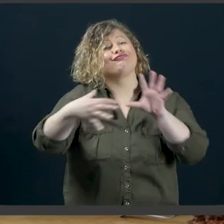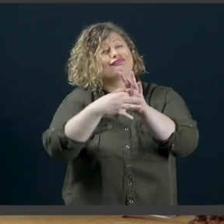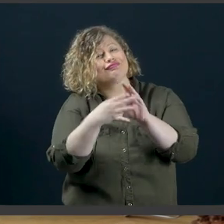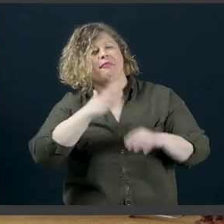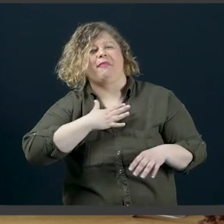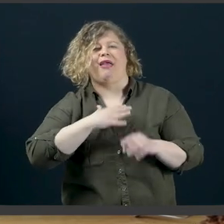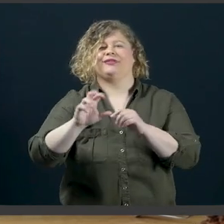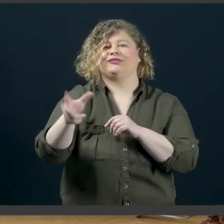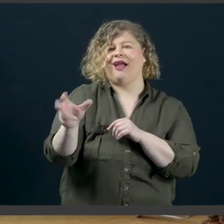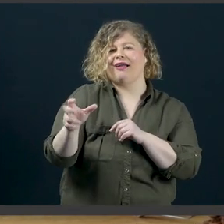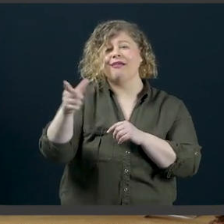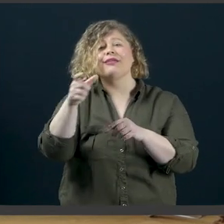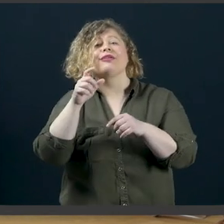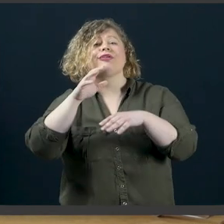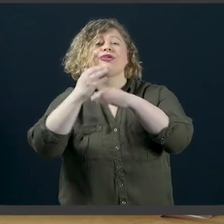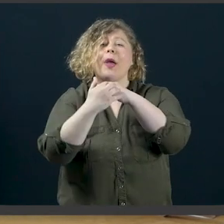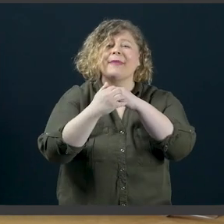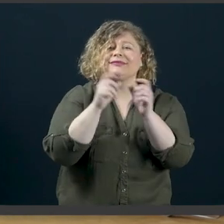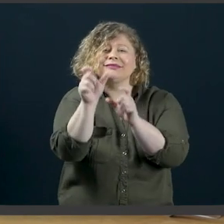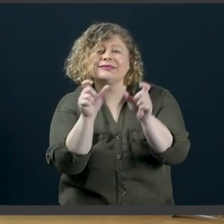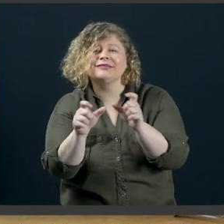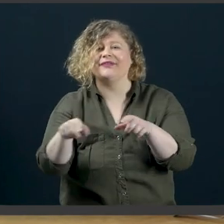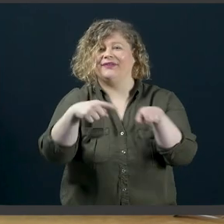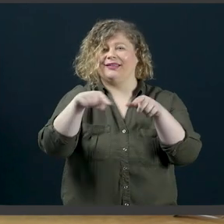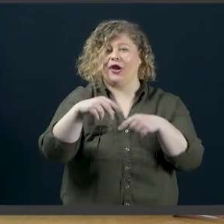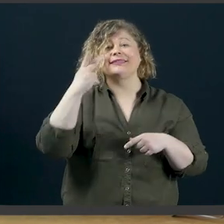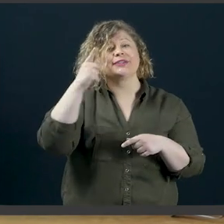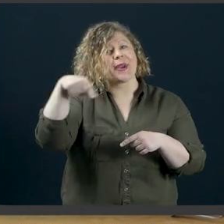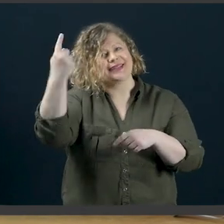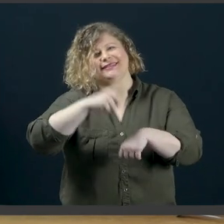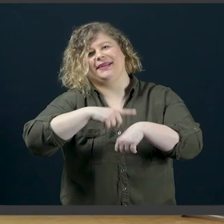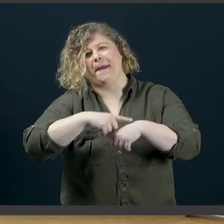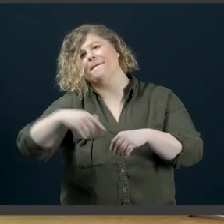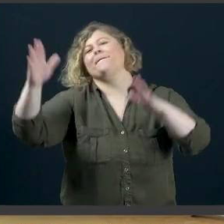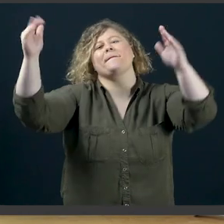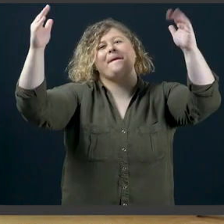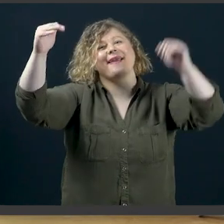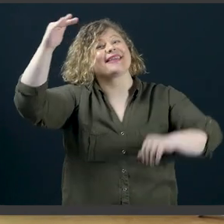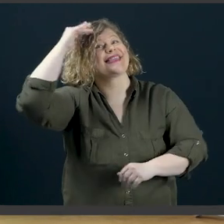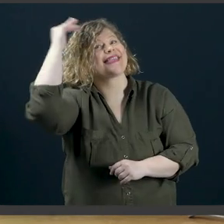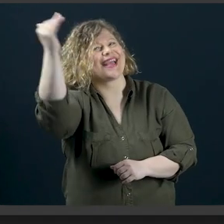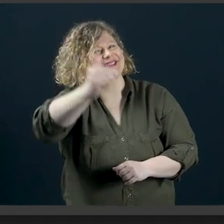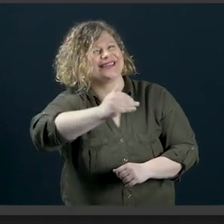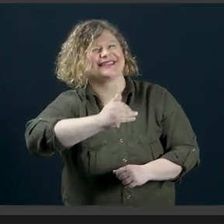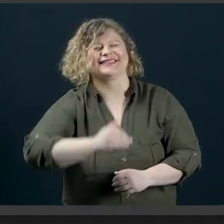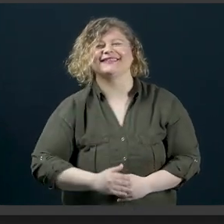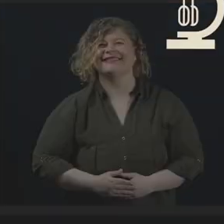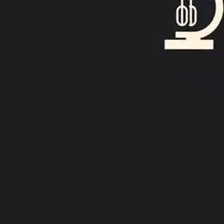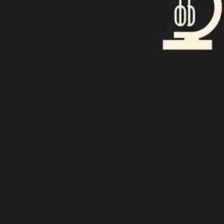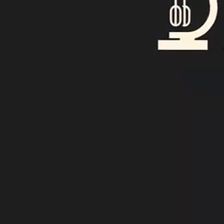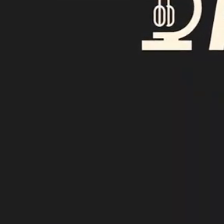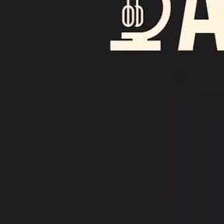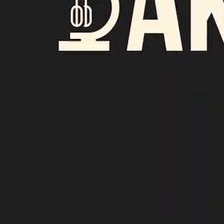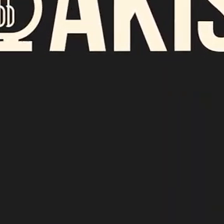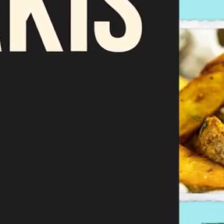video let me know what do you want to cook for you the next time H after see you bye-bye yes